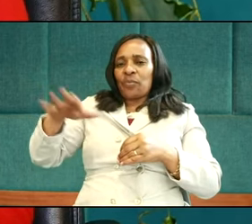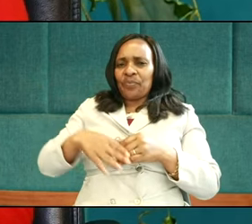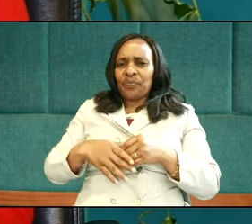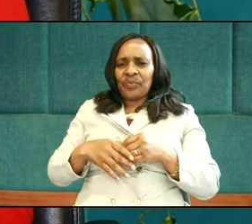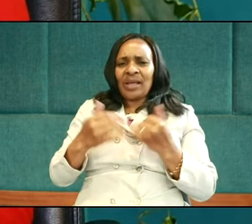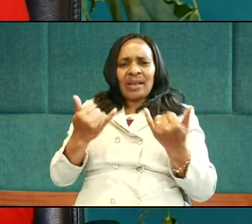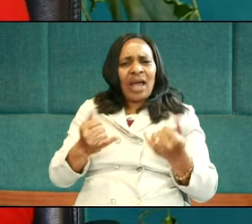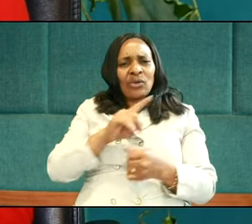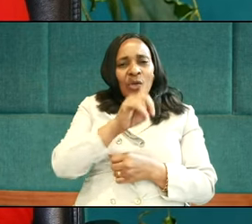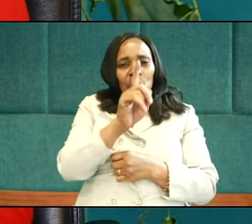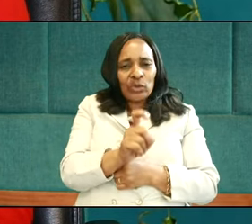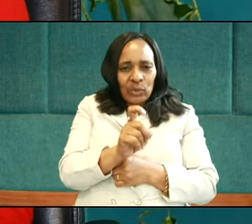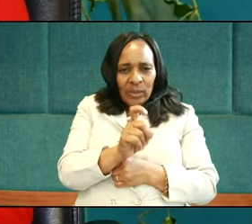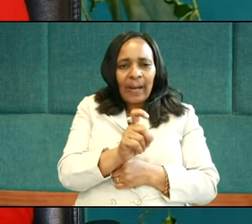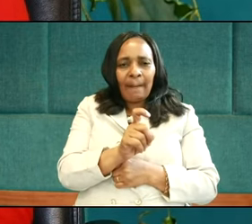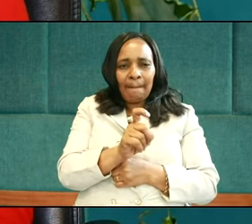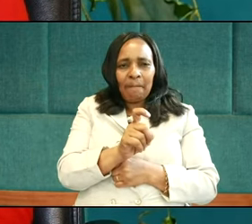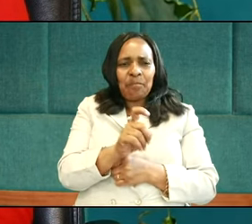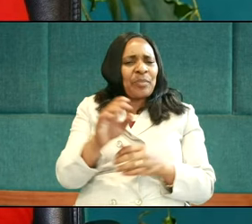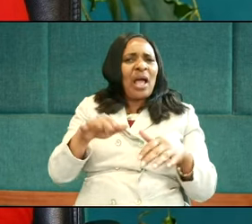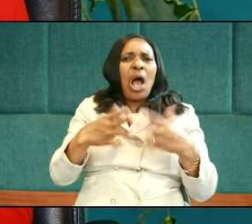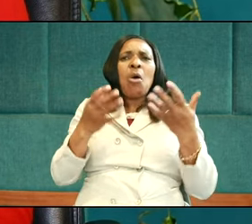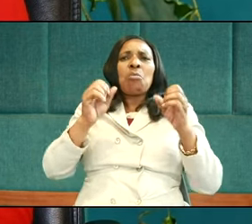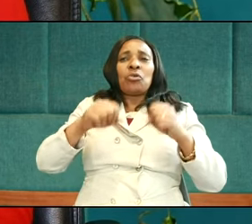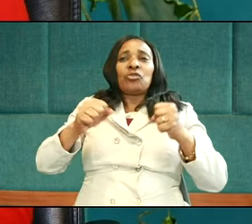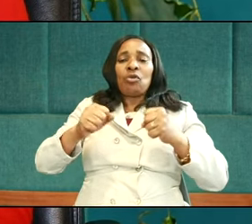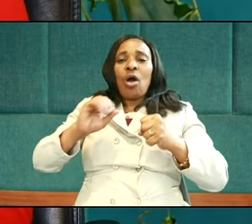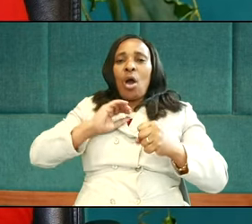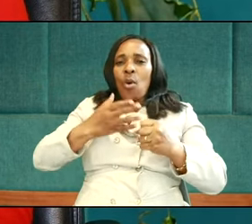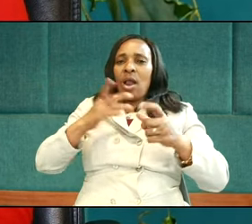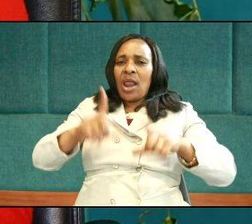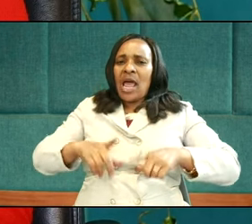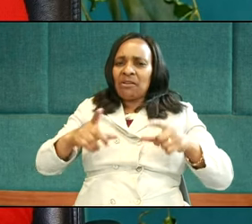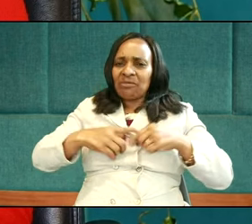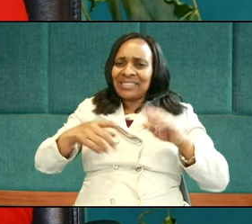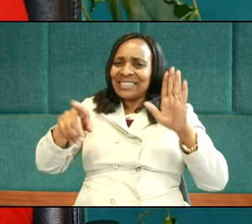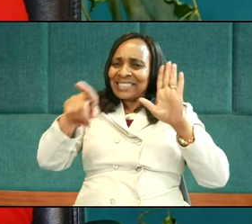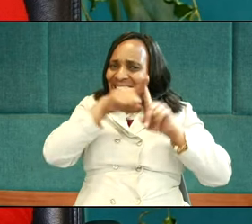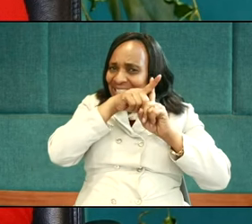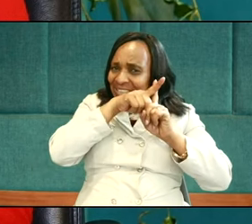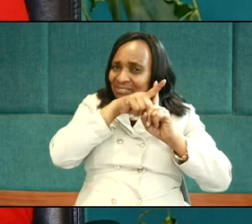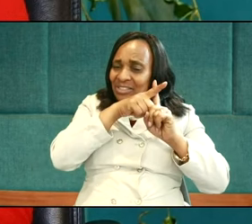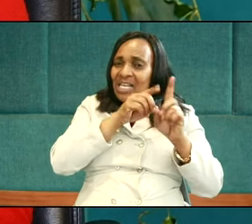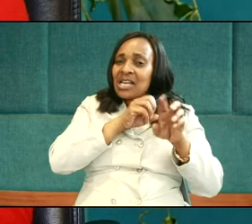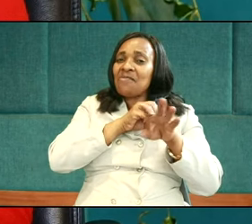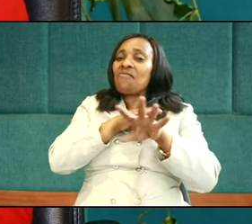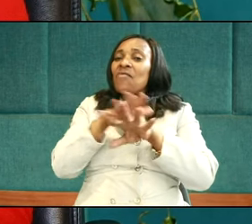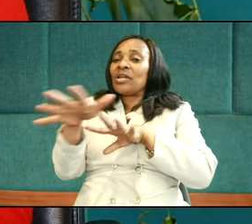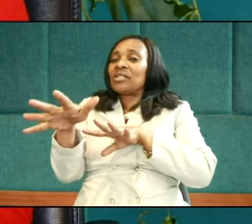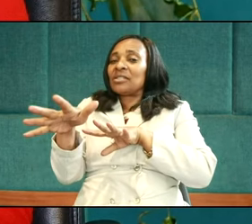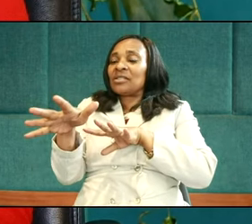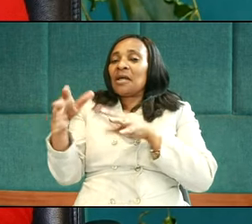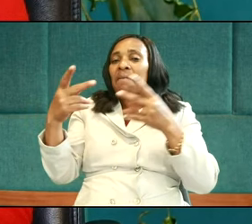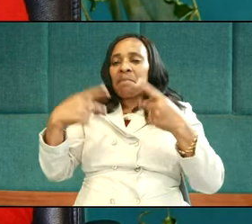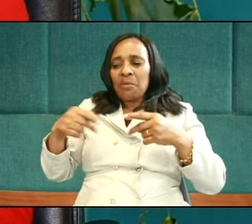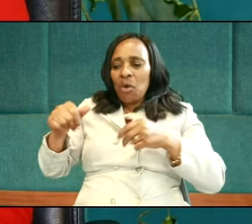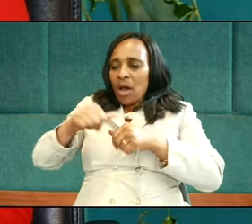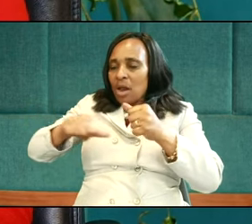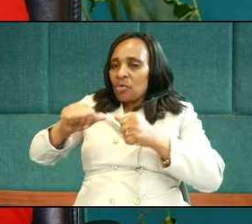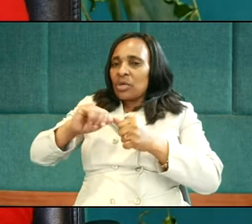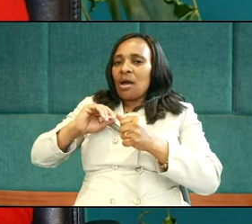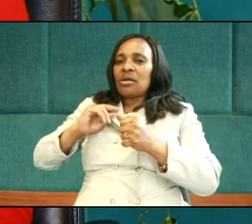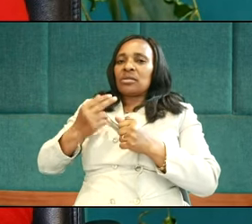the question that how can we in our lives negatively influence people around